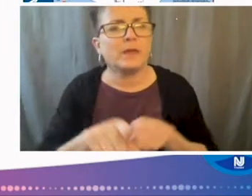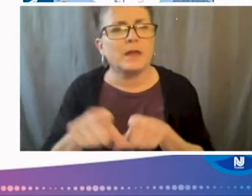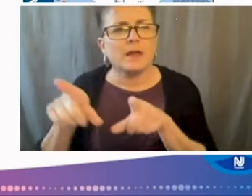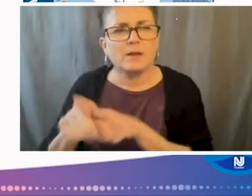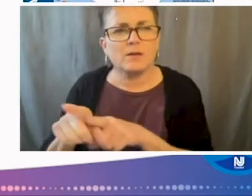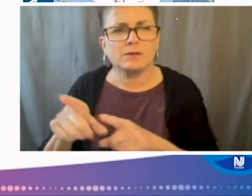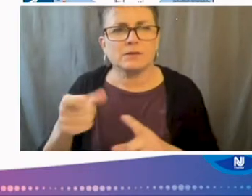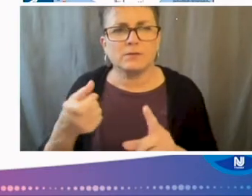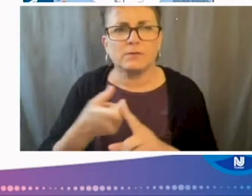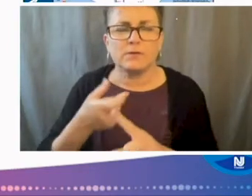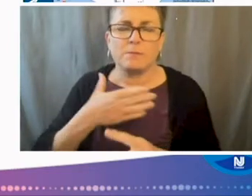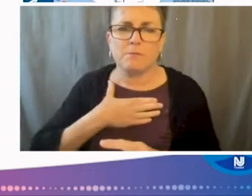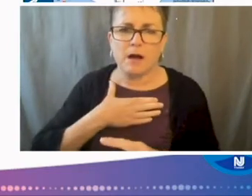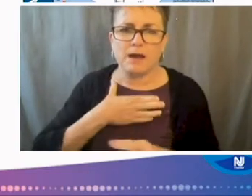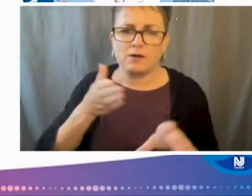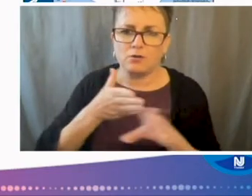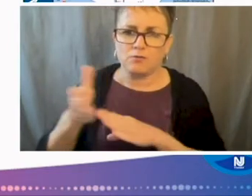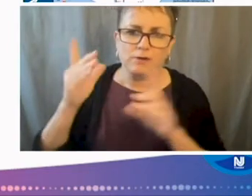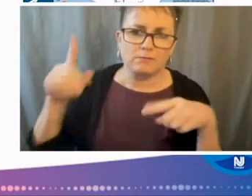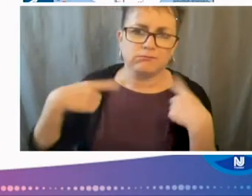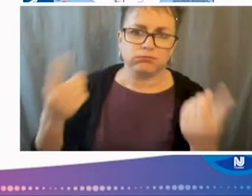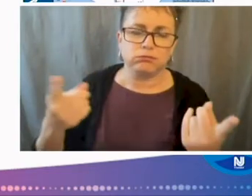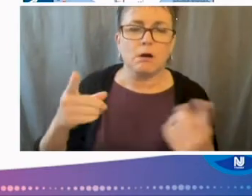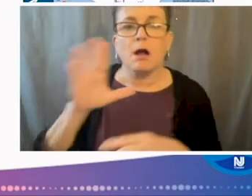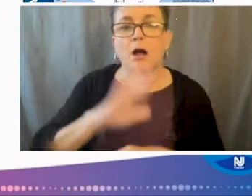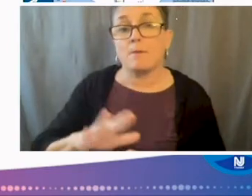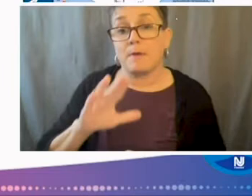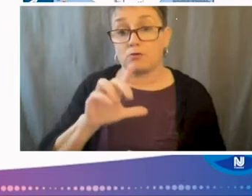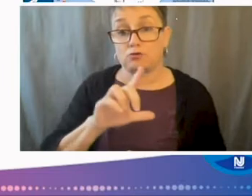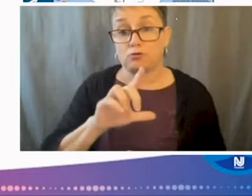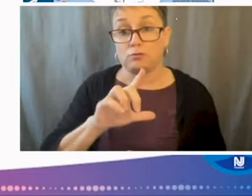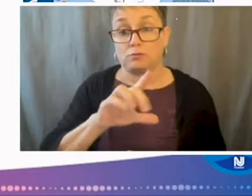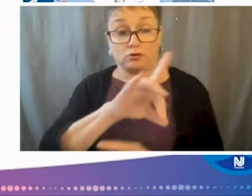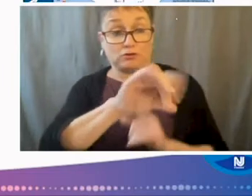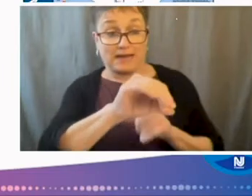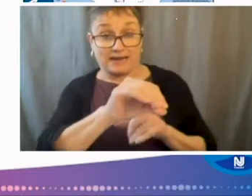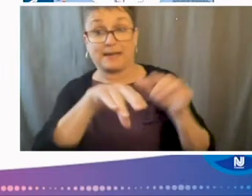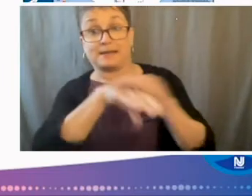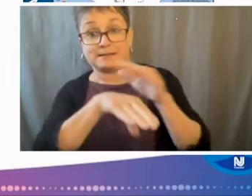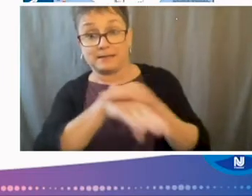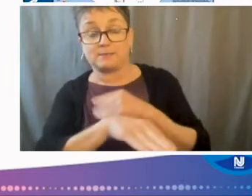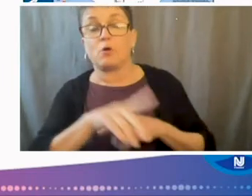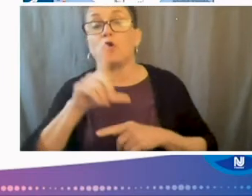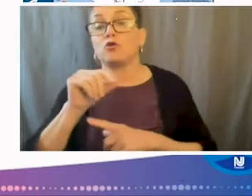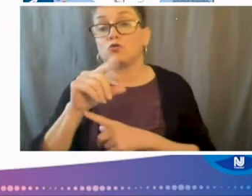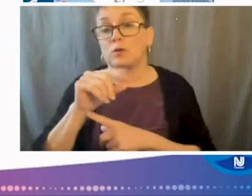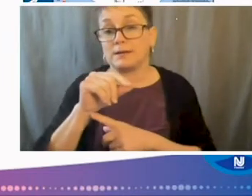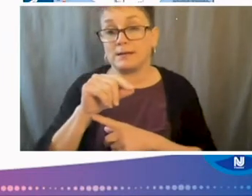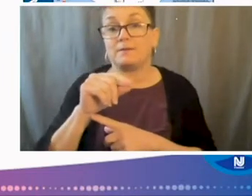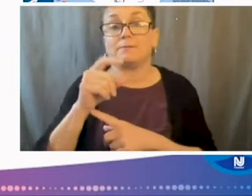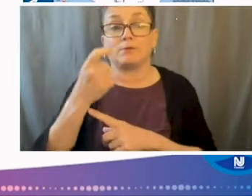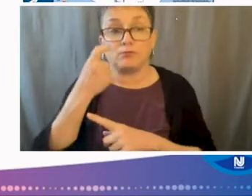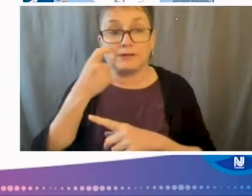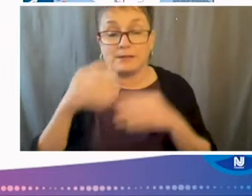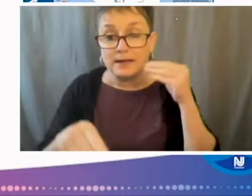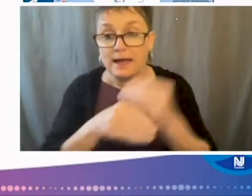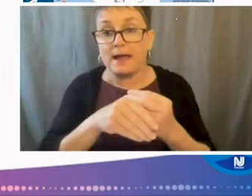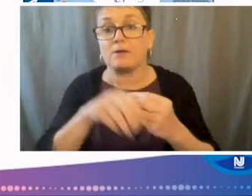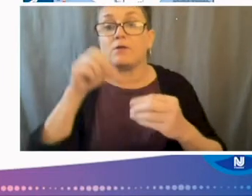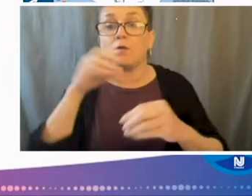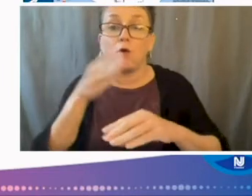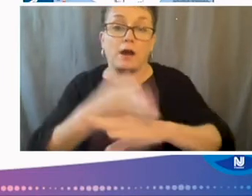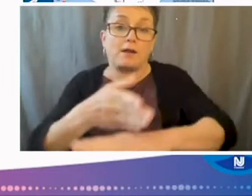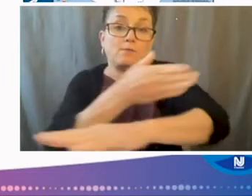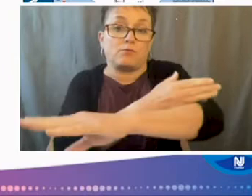about 20 stations of those 80 have been added or improved to meet ADA requirements in